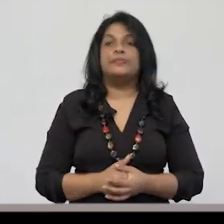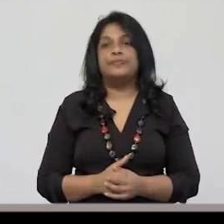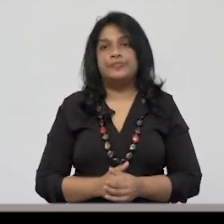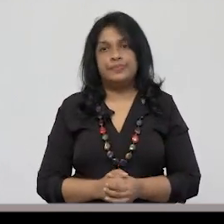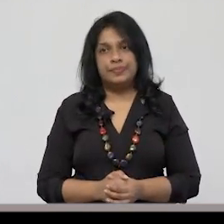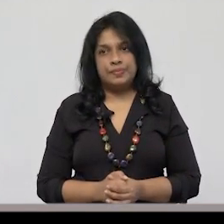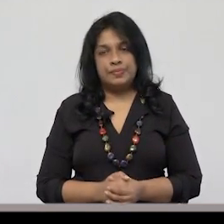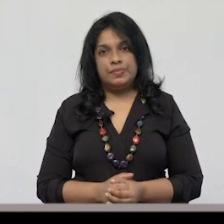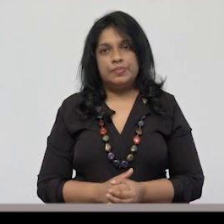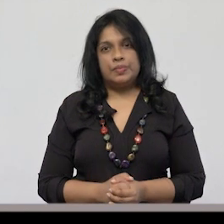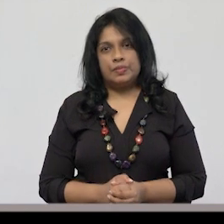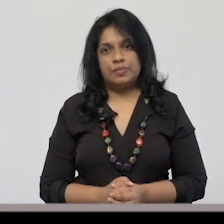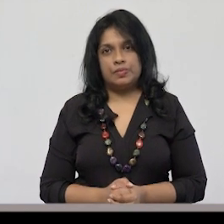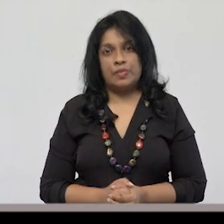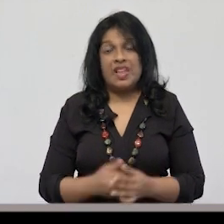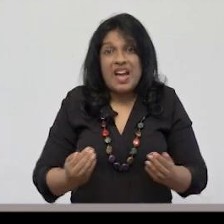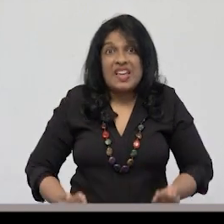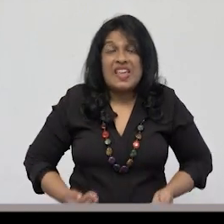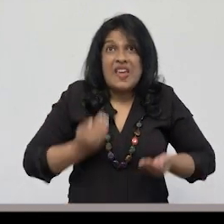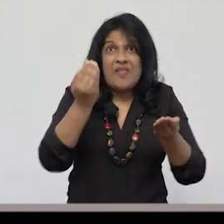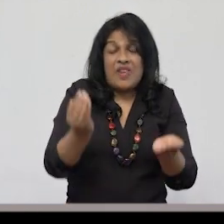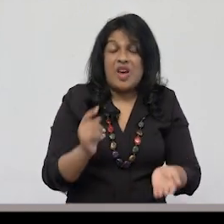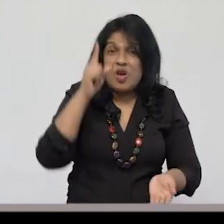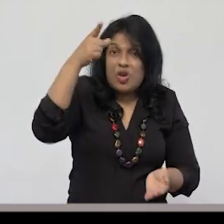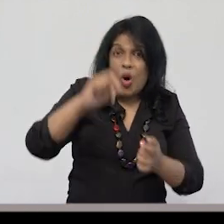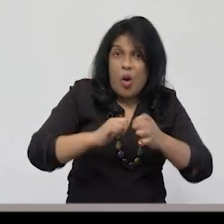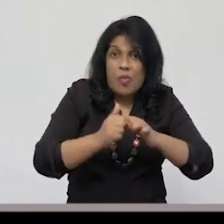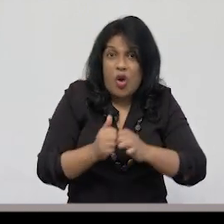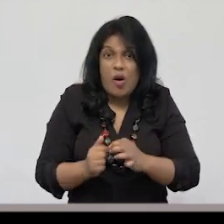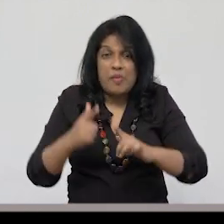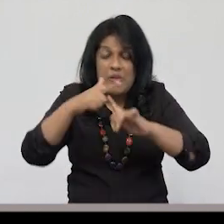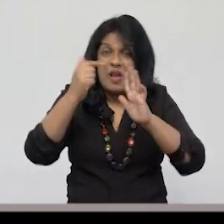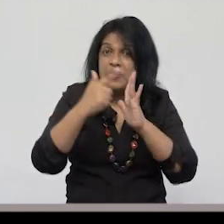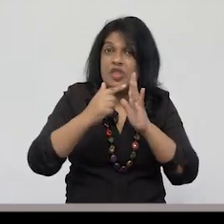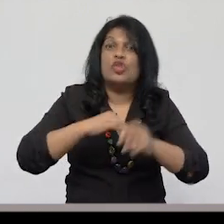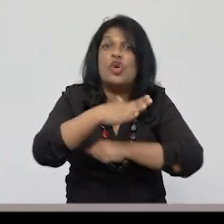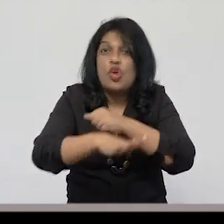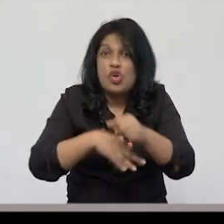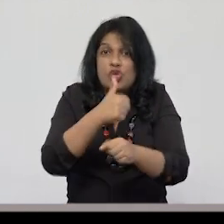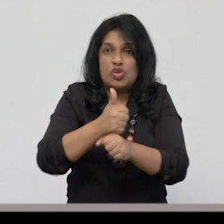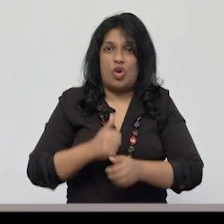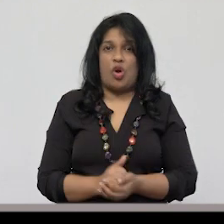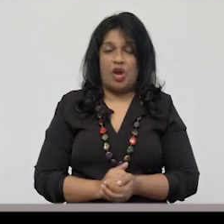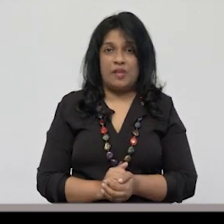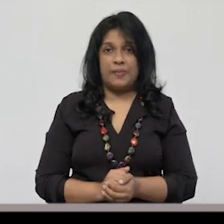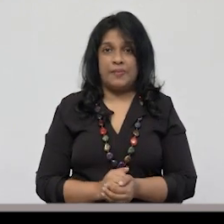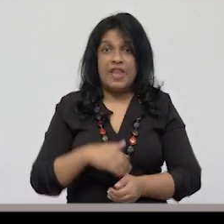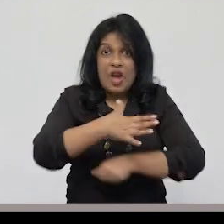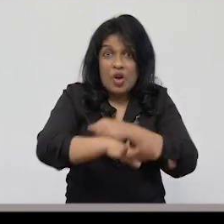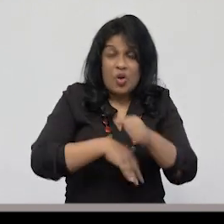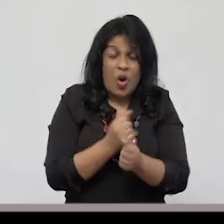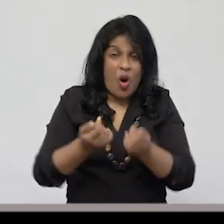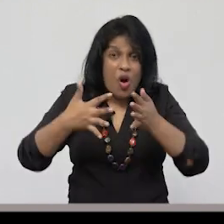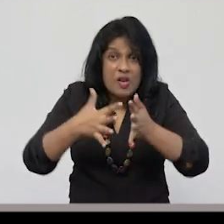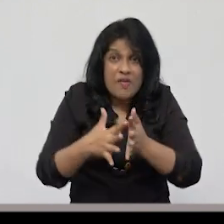Psalm 55:22 says this. Give your burdens to the Lord and he will take care of you. He will not permit the godly to